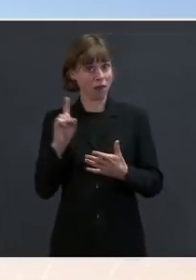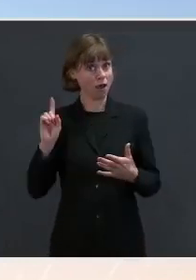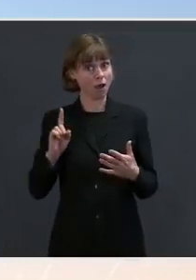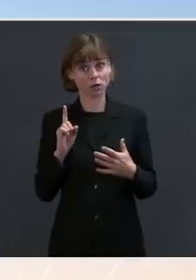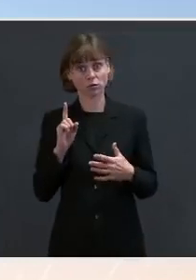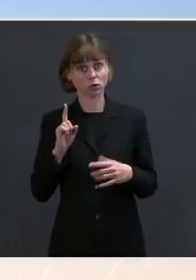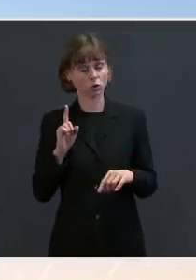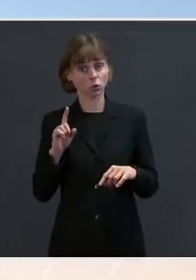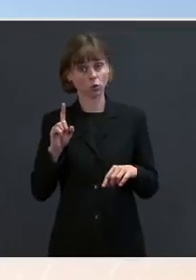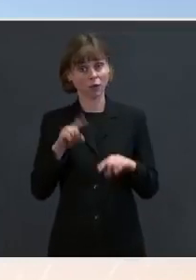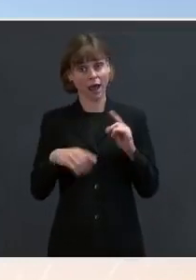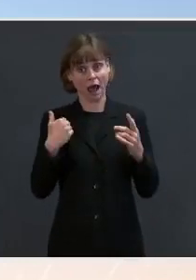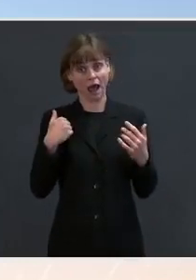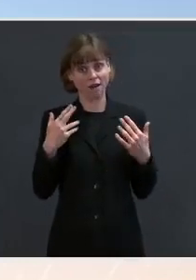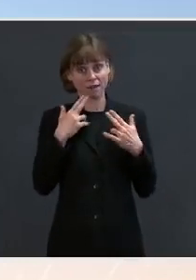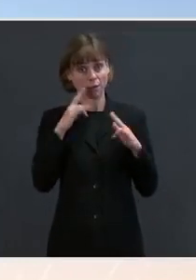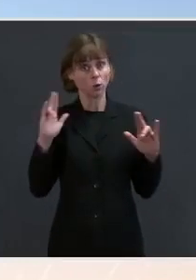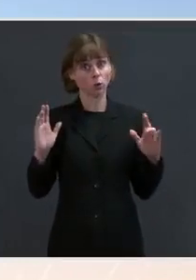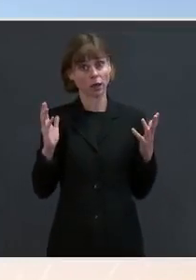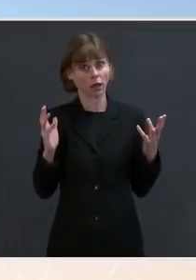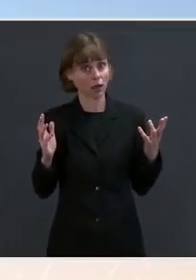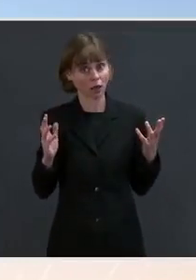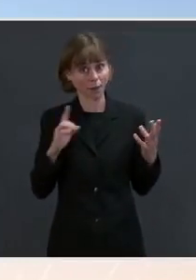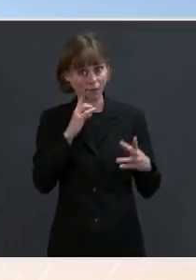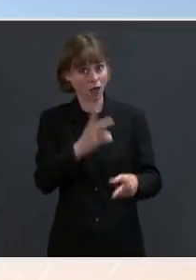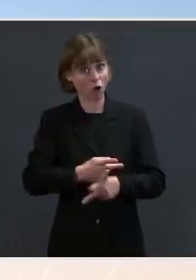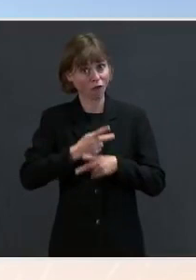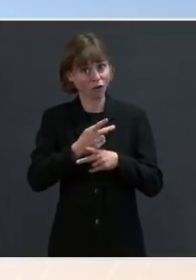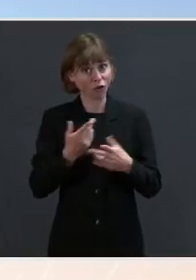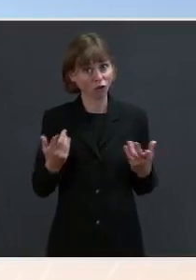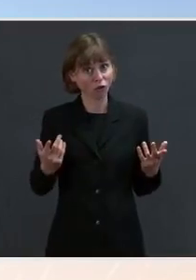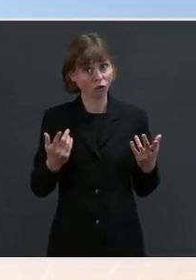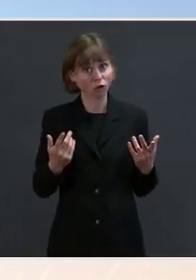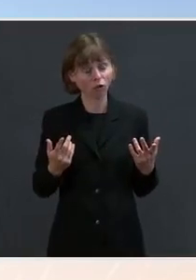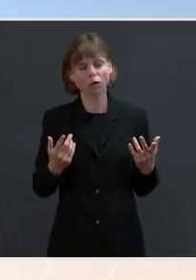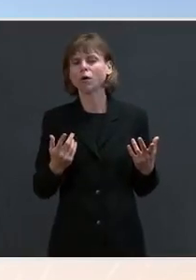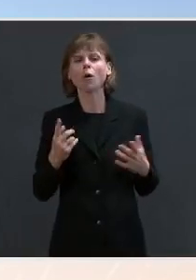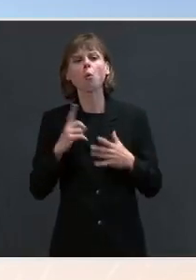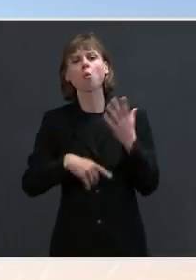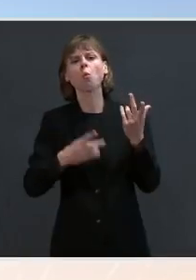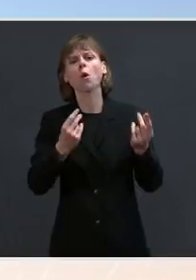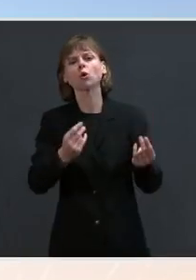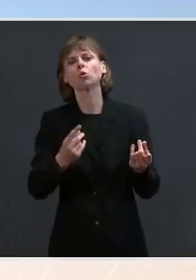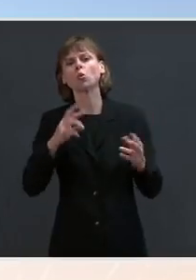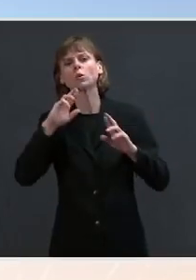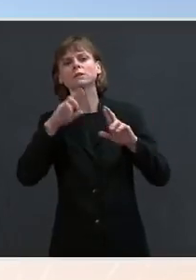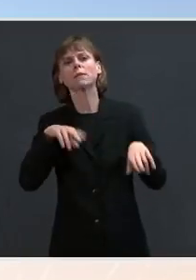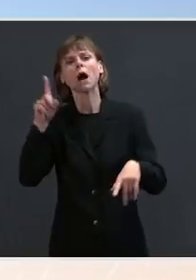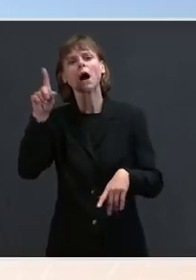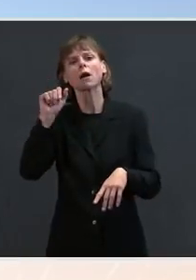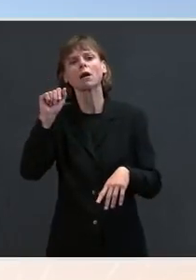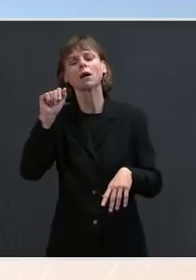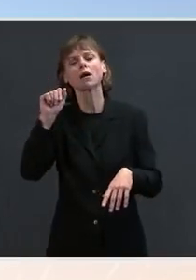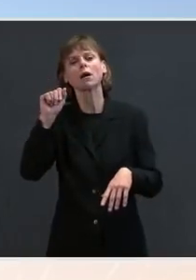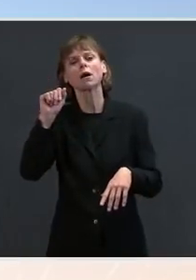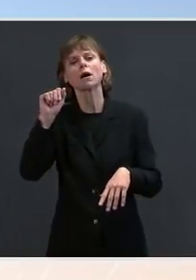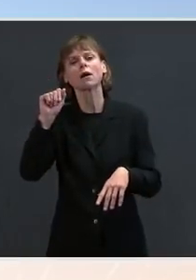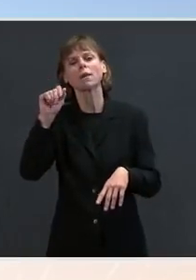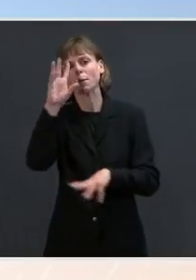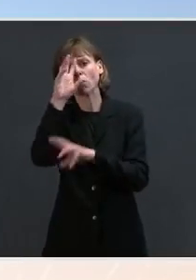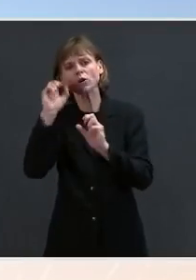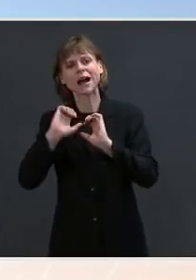impunity. Be careful here. What do you do about this? What is the response we should expect from this administration following this new round of attacks?